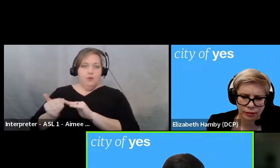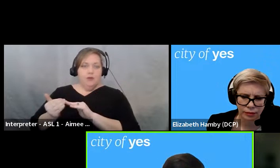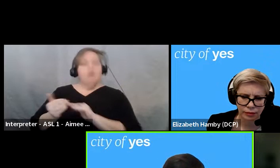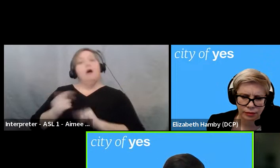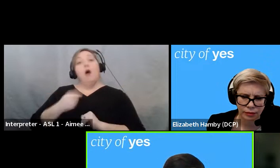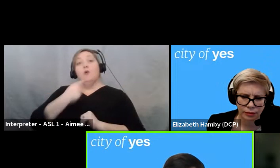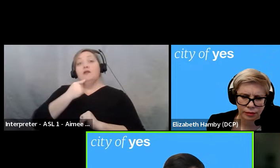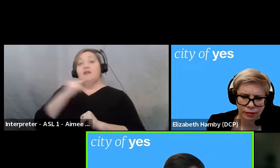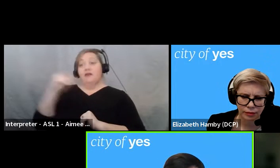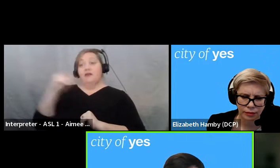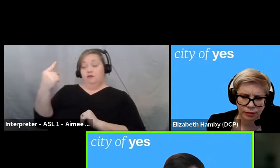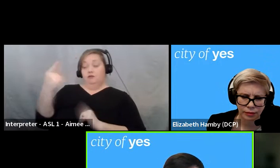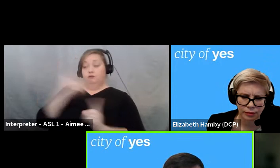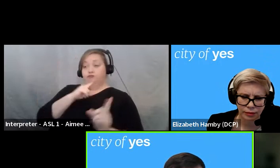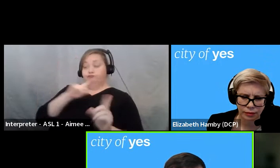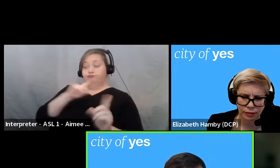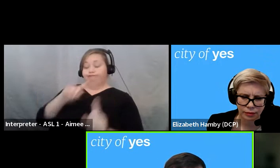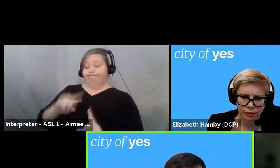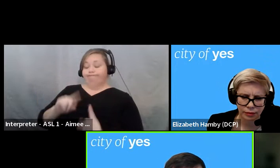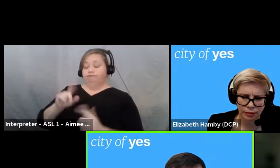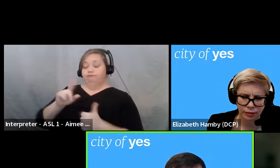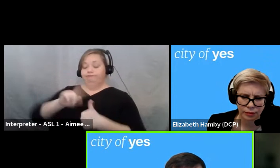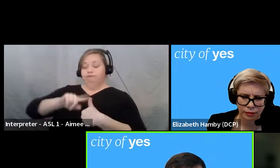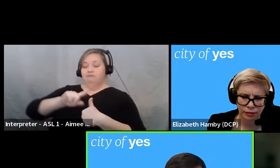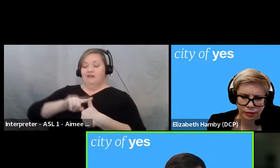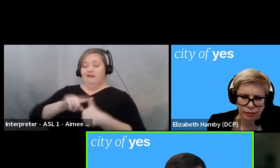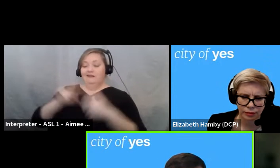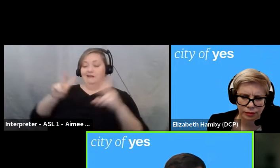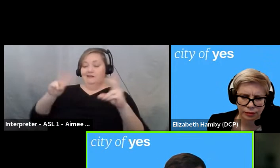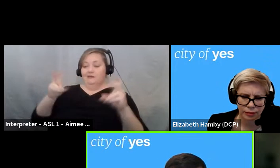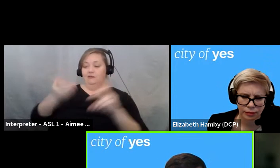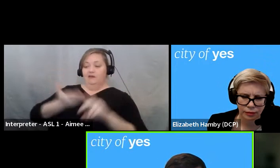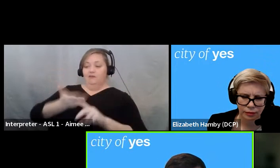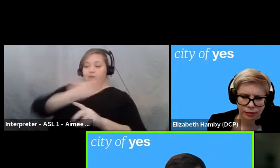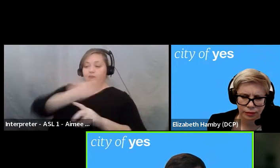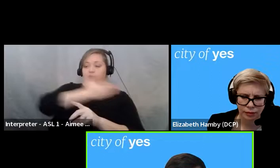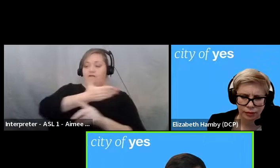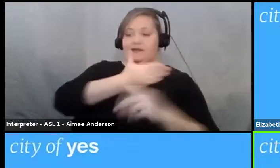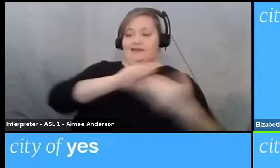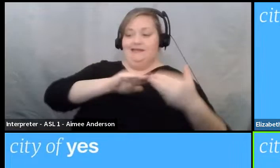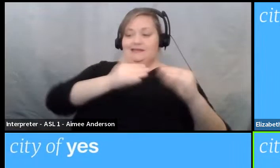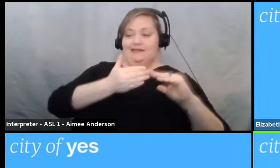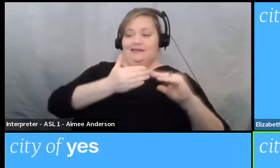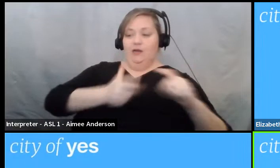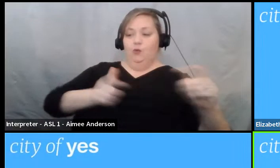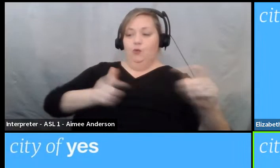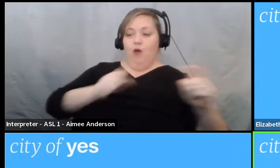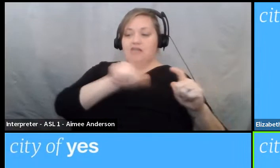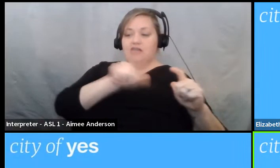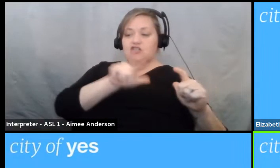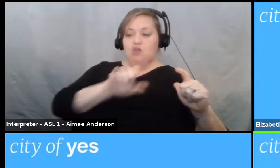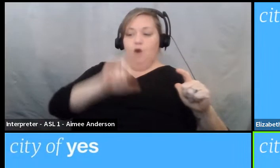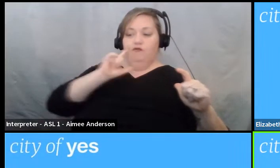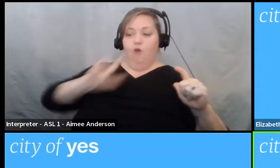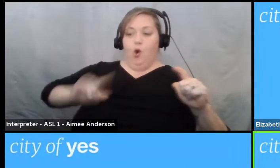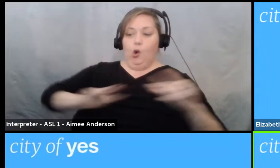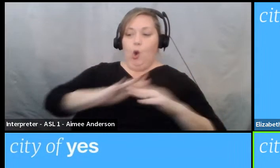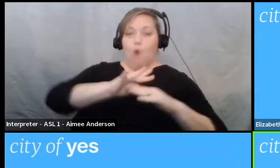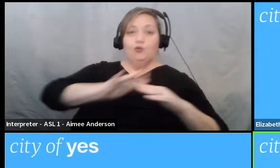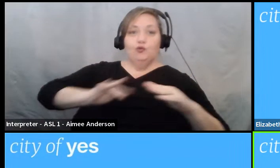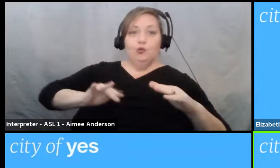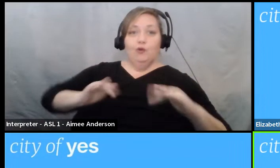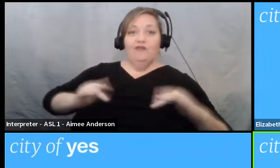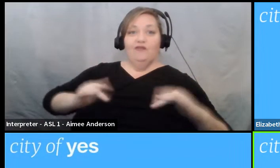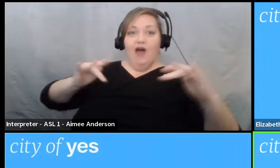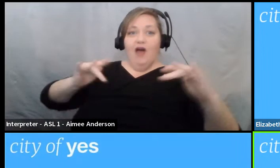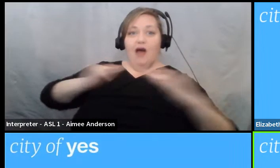first of all, that the subject of a previous citywide zoning for coastal flood resiliency,